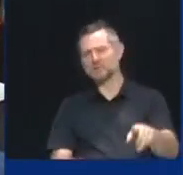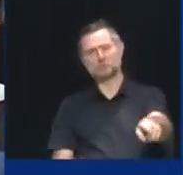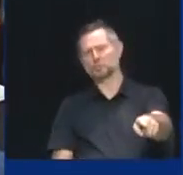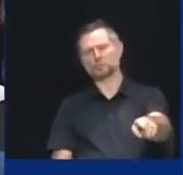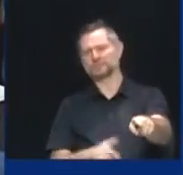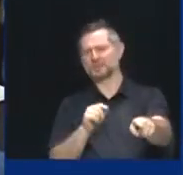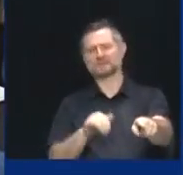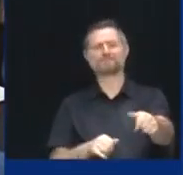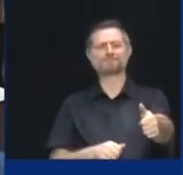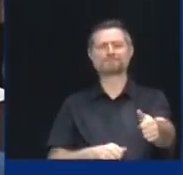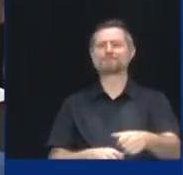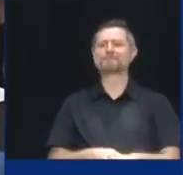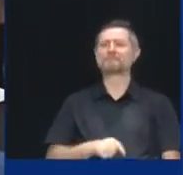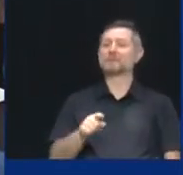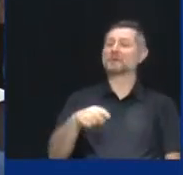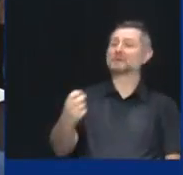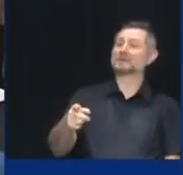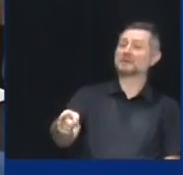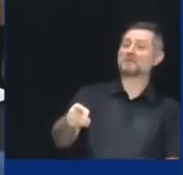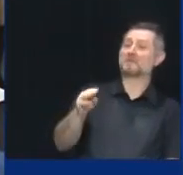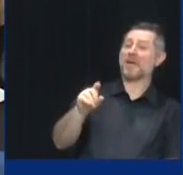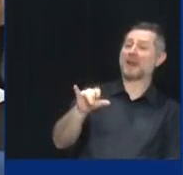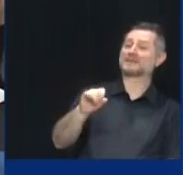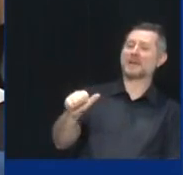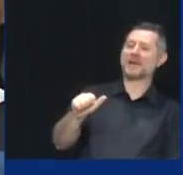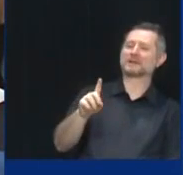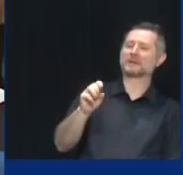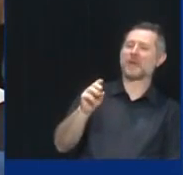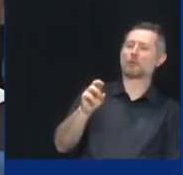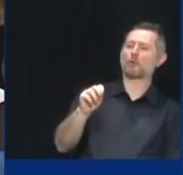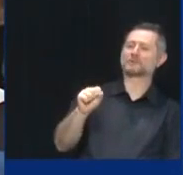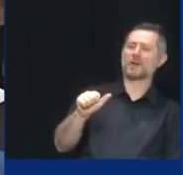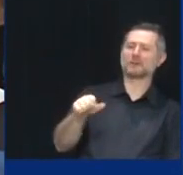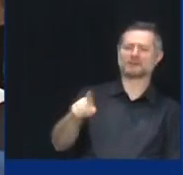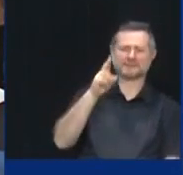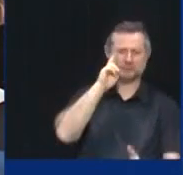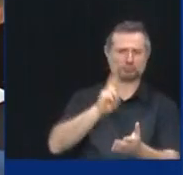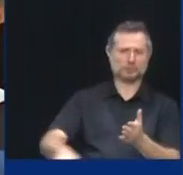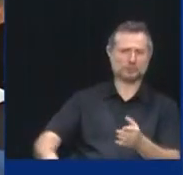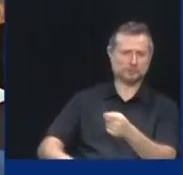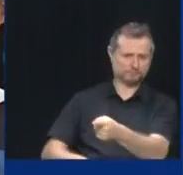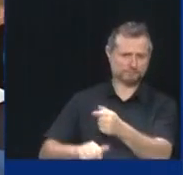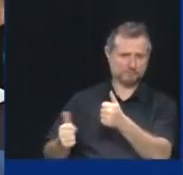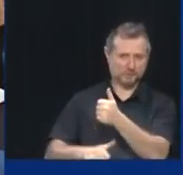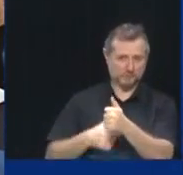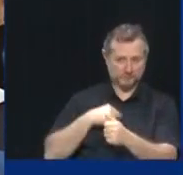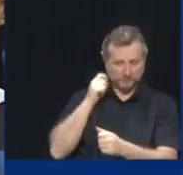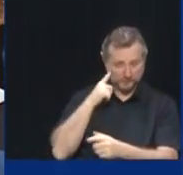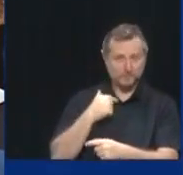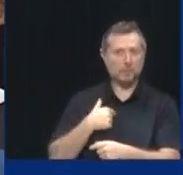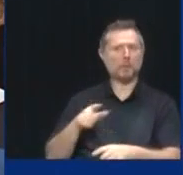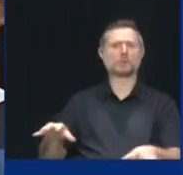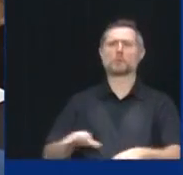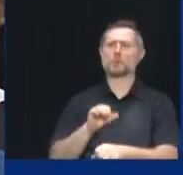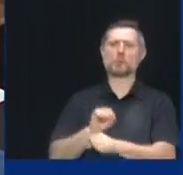We have with us Melissa DeRosa, secretary to the governor, who's worked on these efforts. Give her a round of